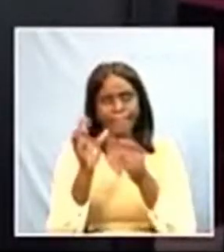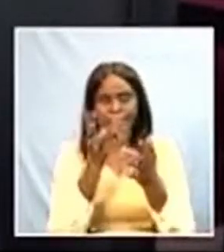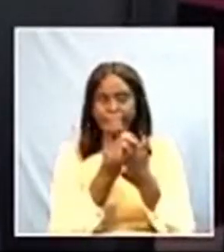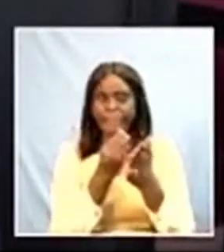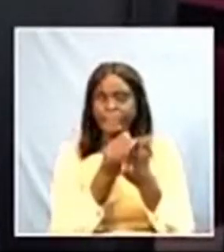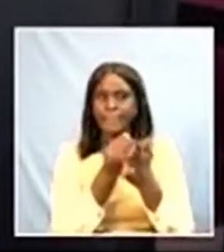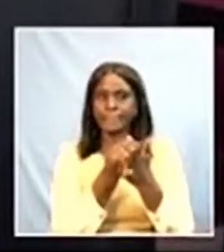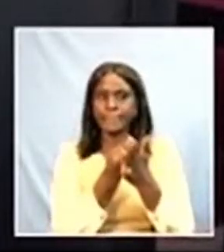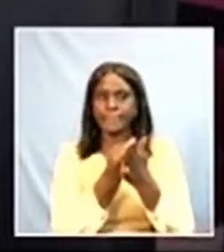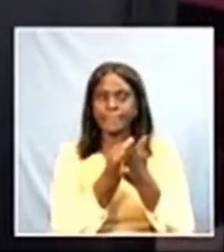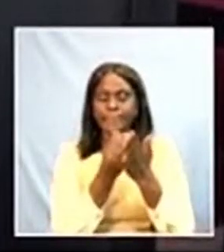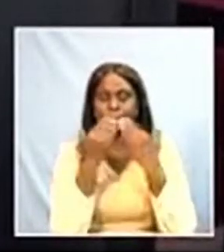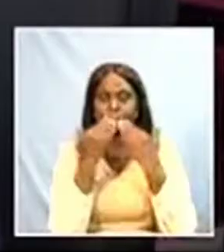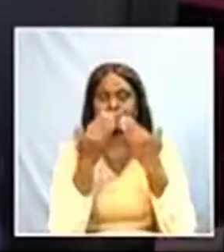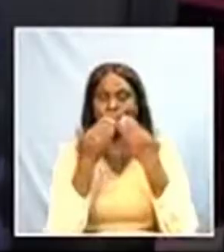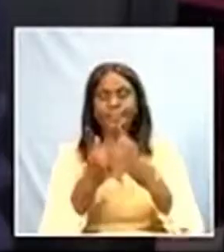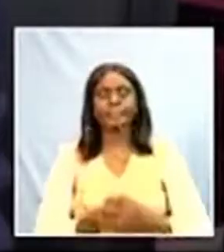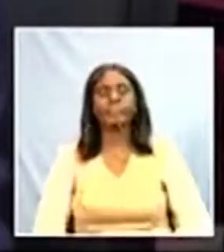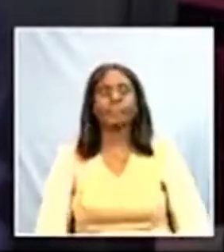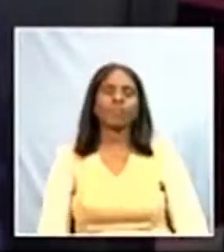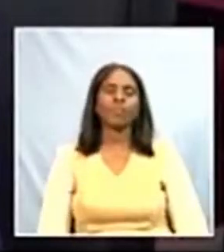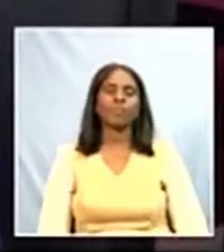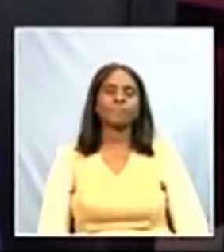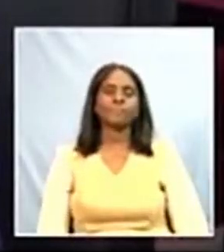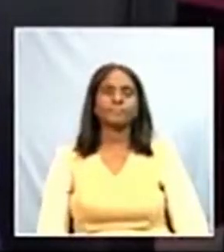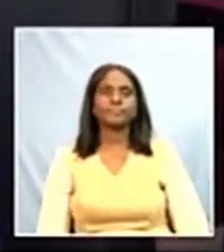amount? Thank you.